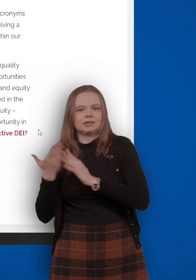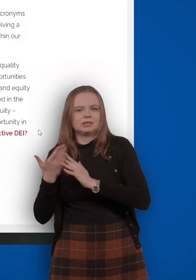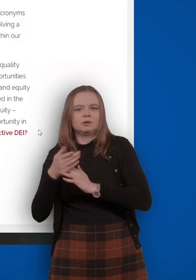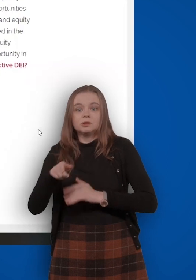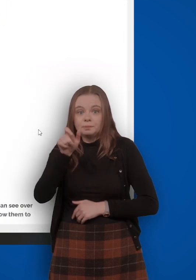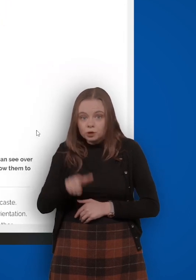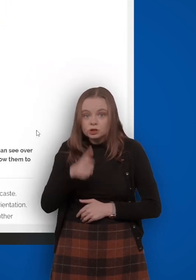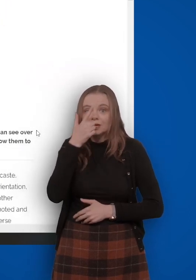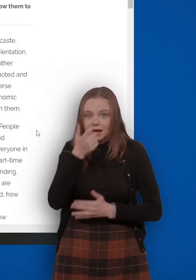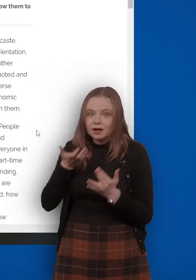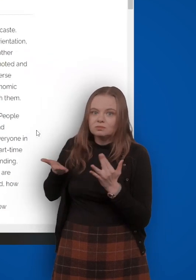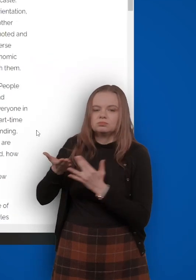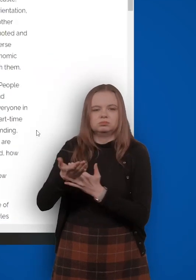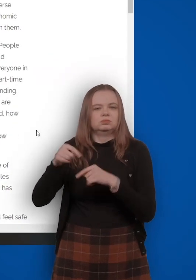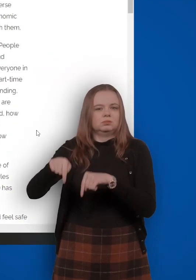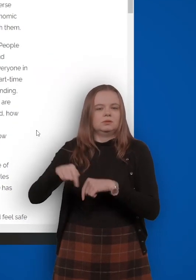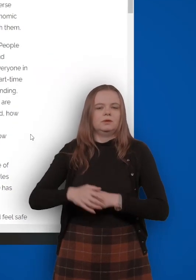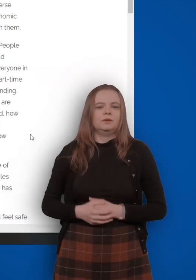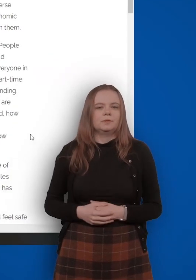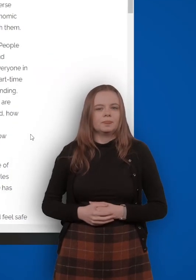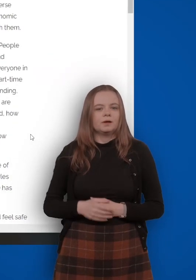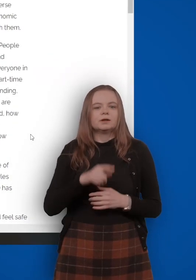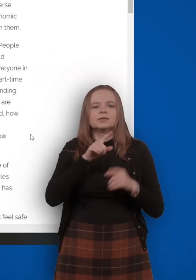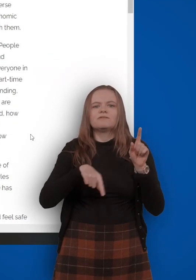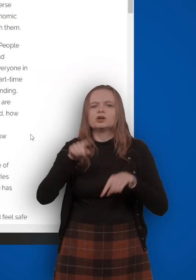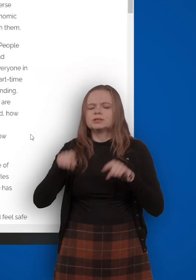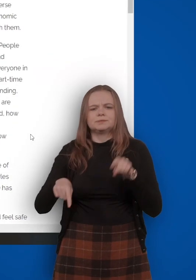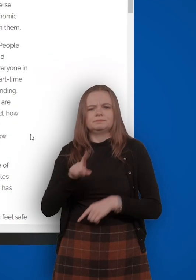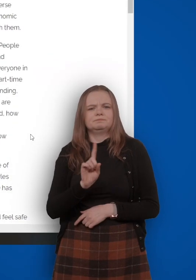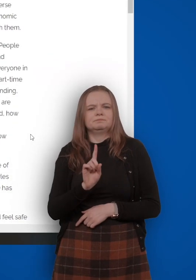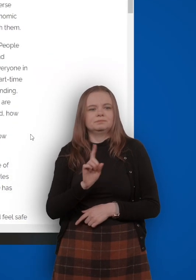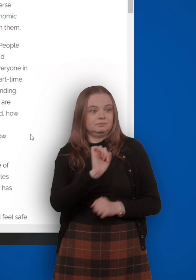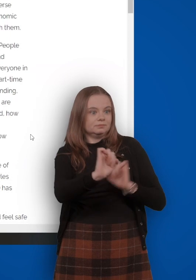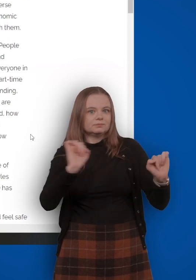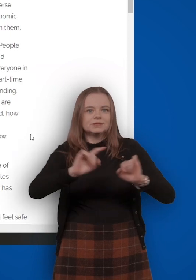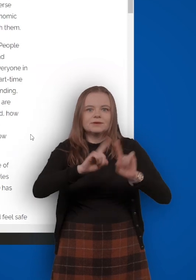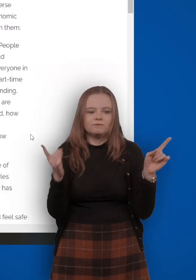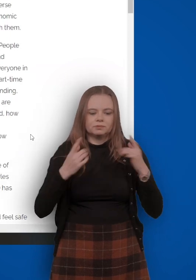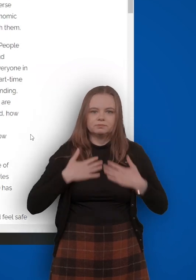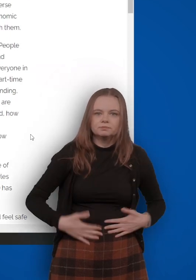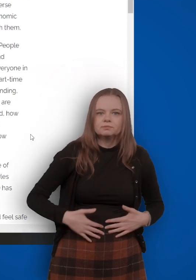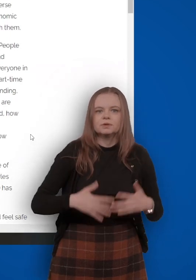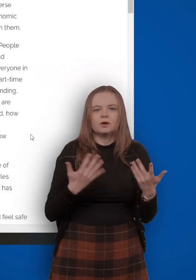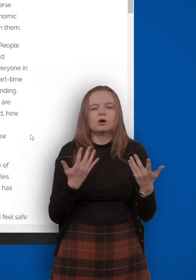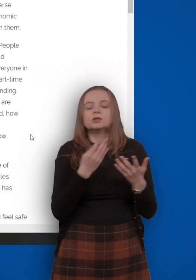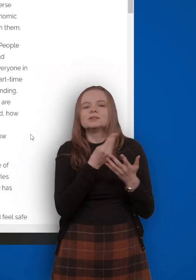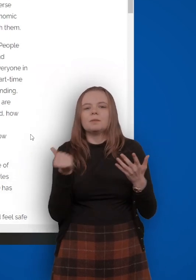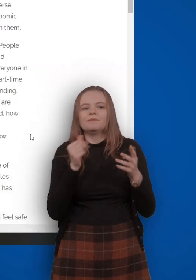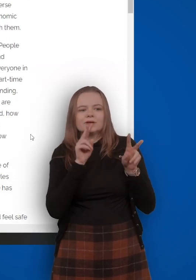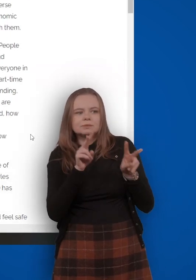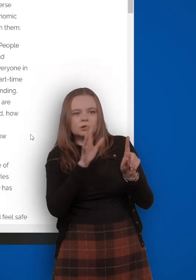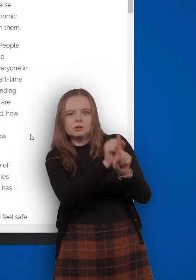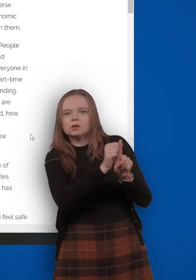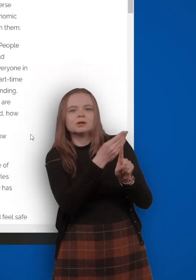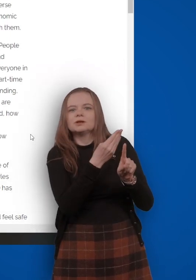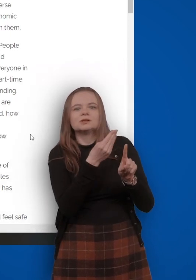opportunity. So diversity is talking about the differences, both visible and invisible.